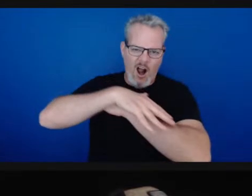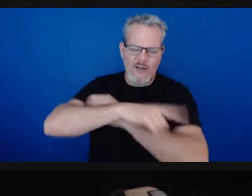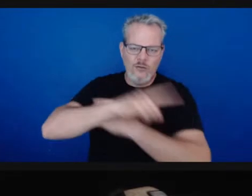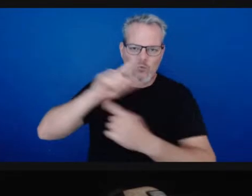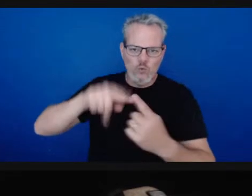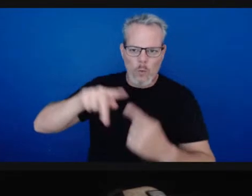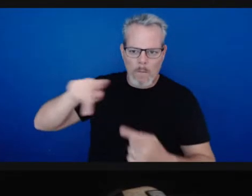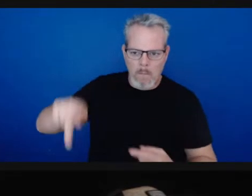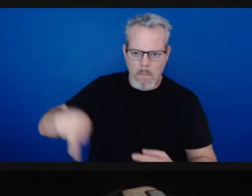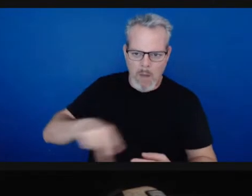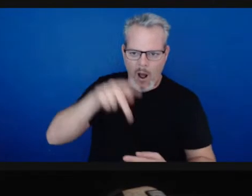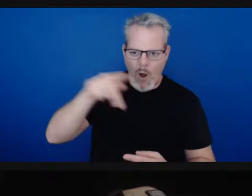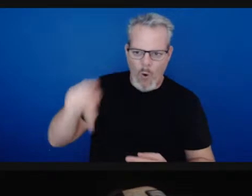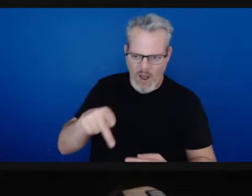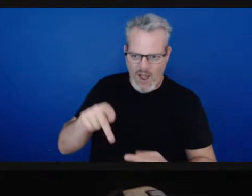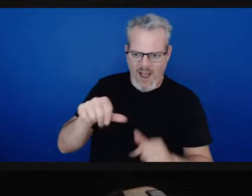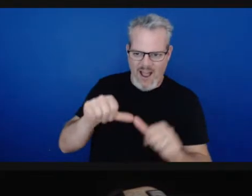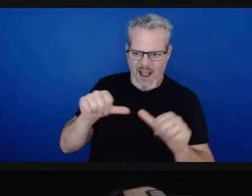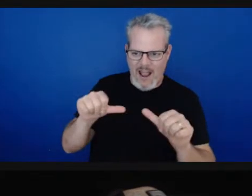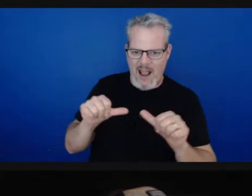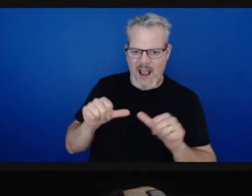Homestead subdivision first.